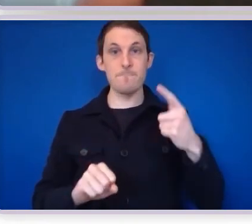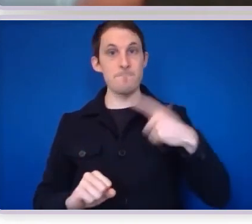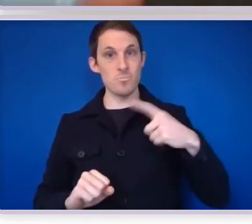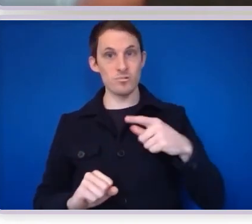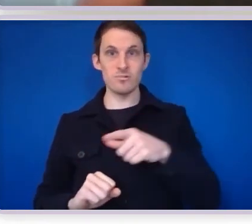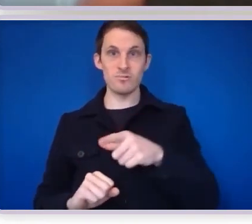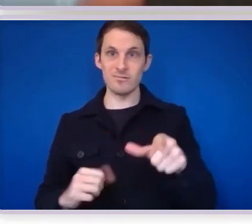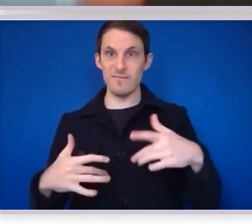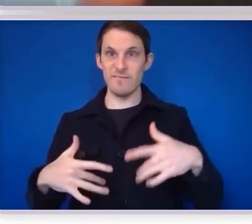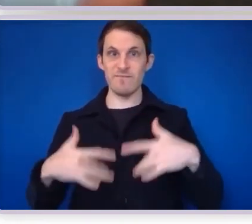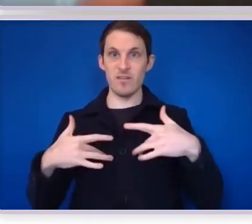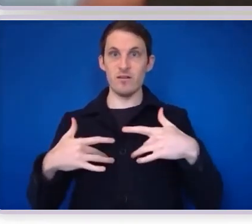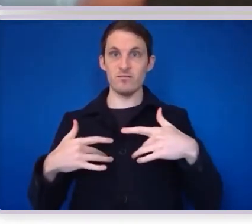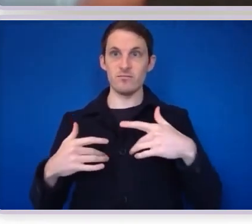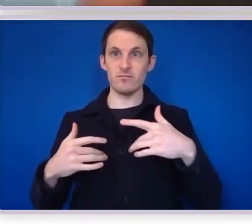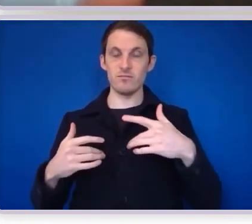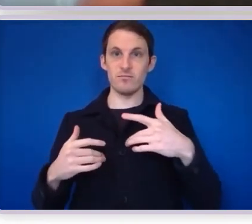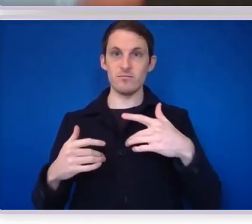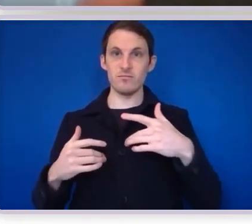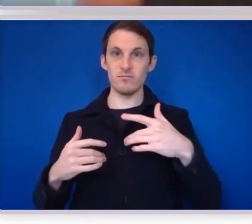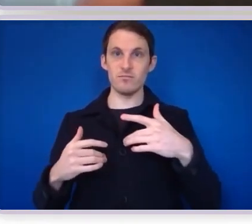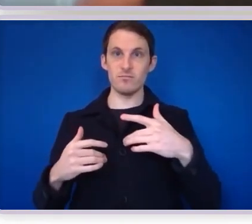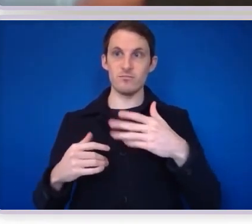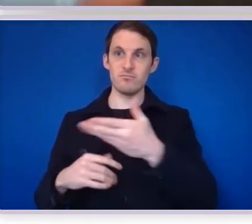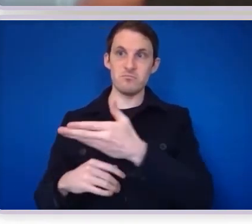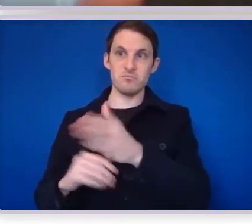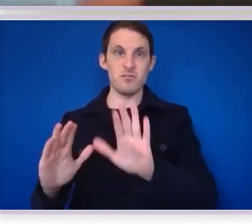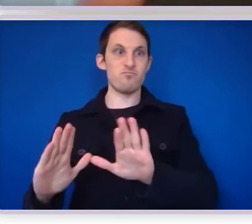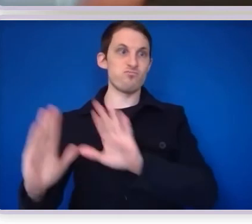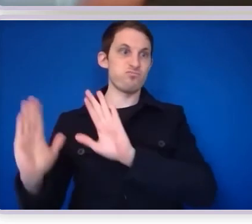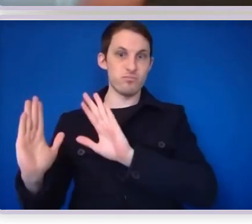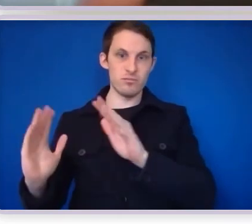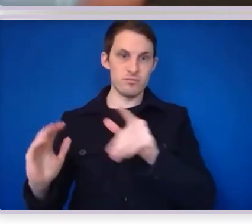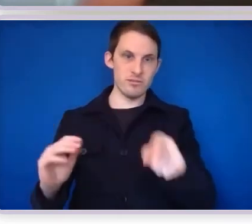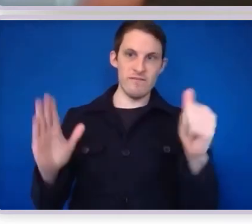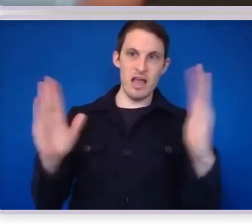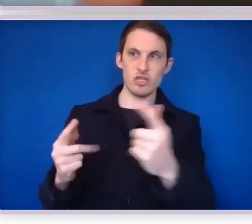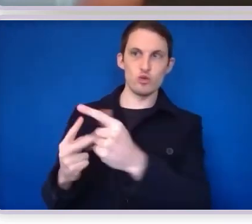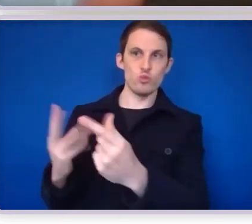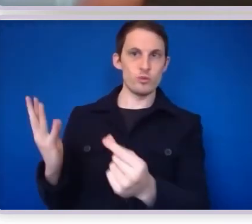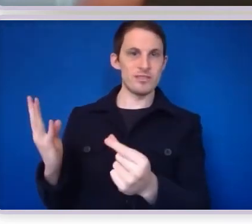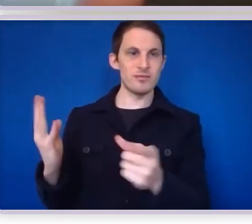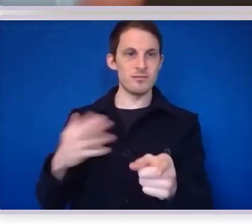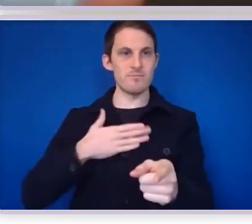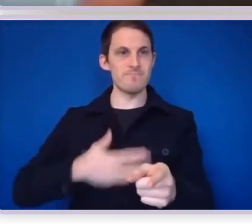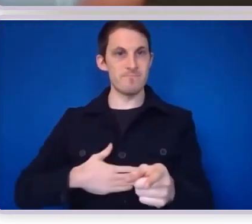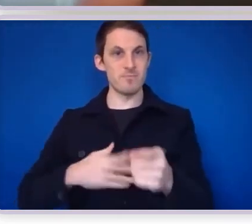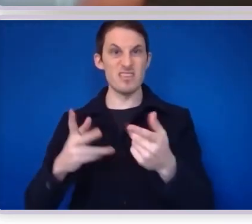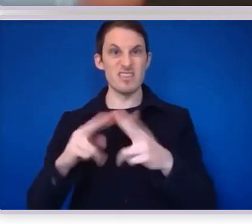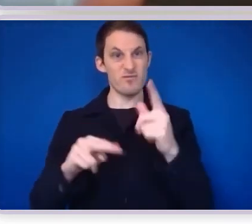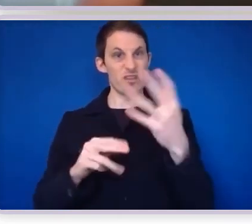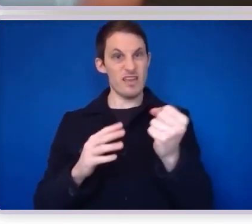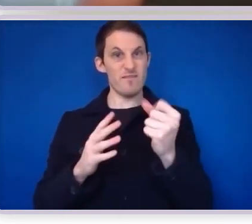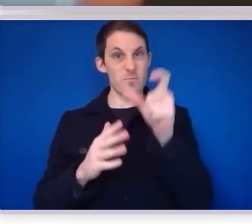in choice for them. So if you're a person with disability with a package who wants